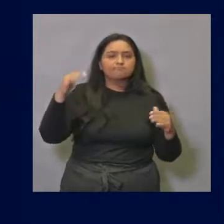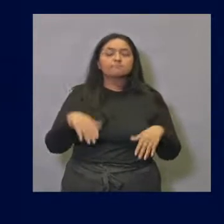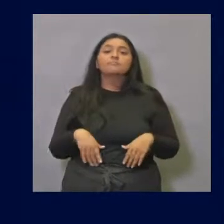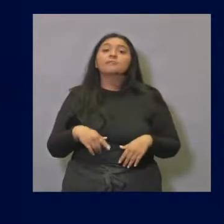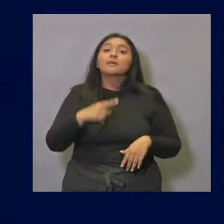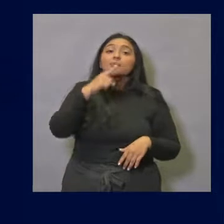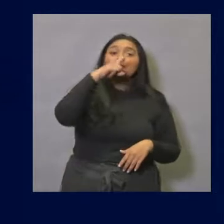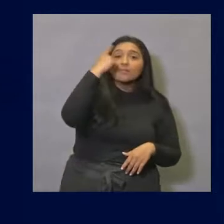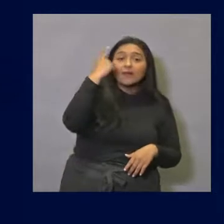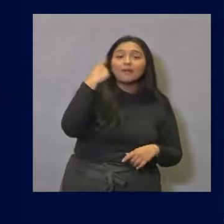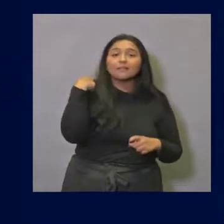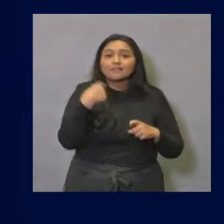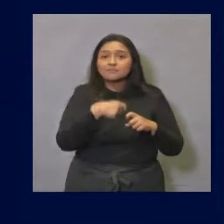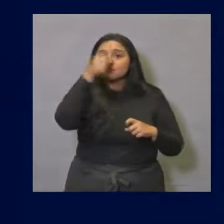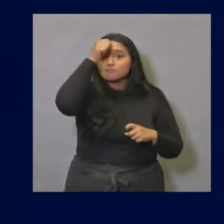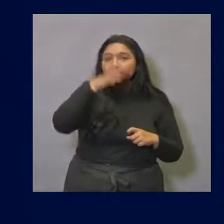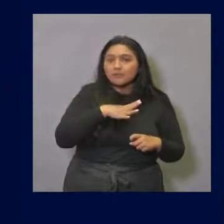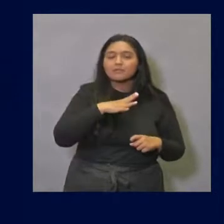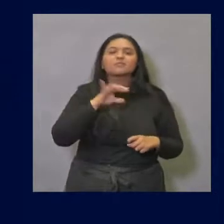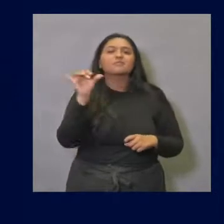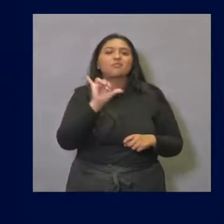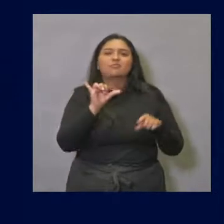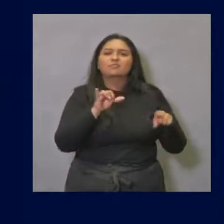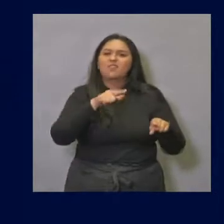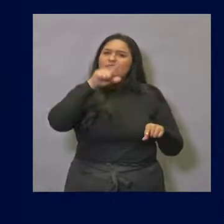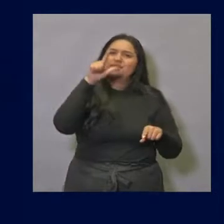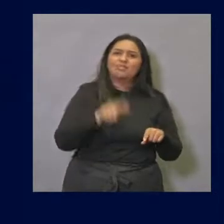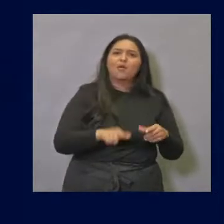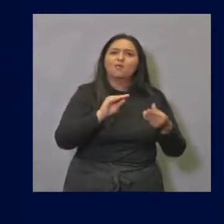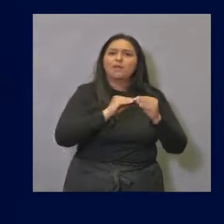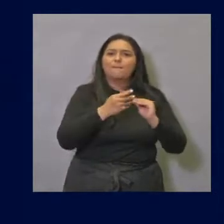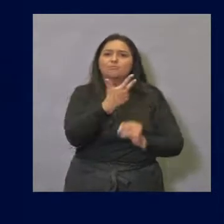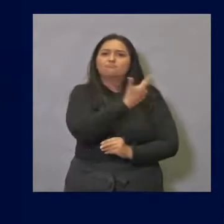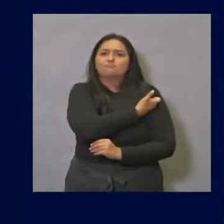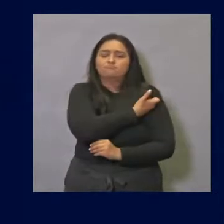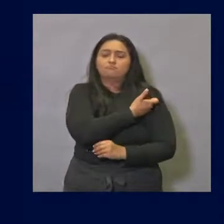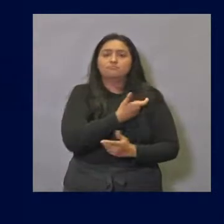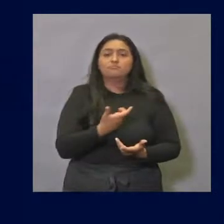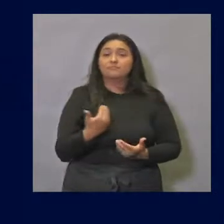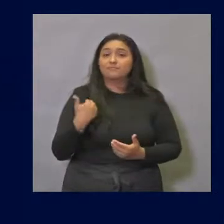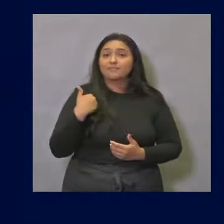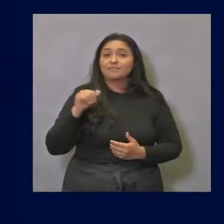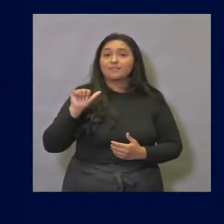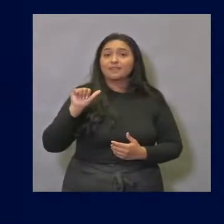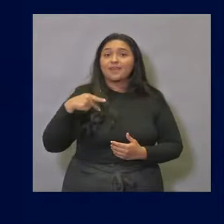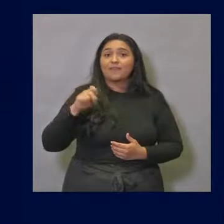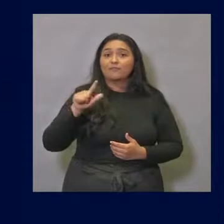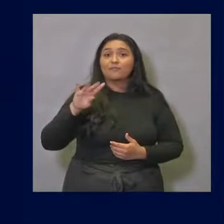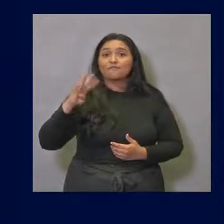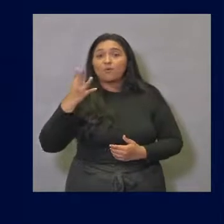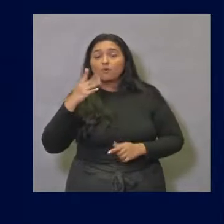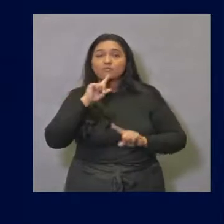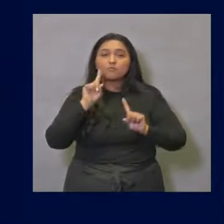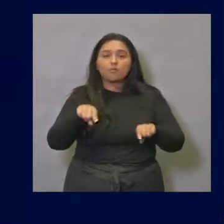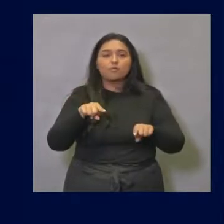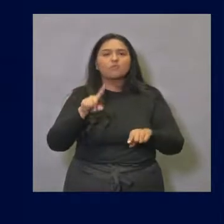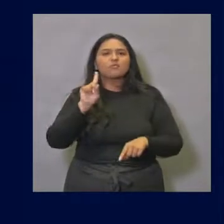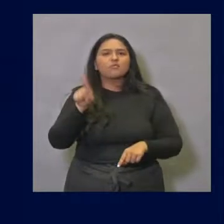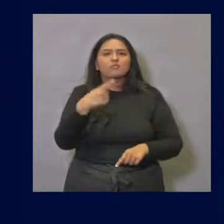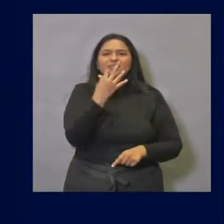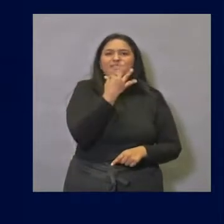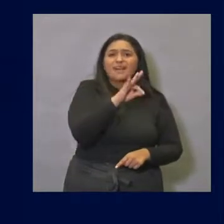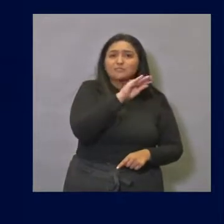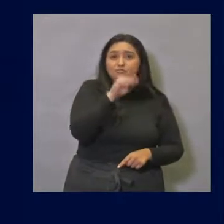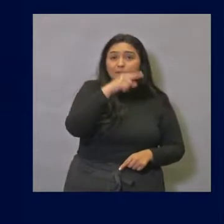being vaccinated at the lowest rates of everyone. As of April 4th, only 19% of Black males in LA County